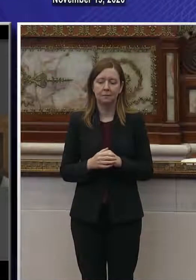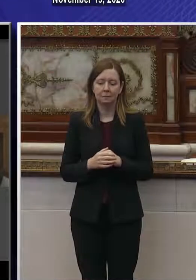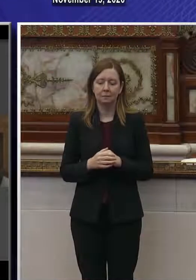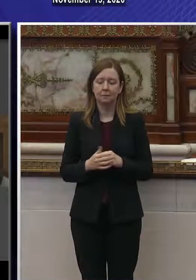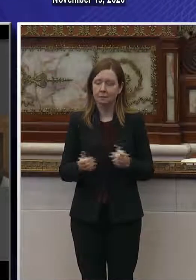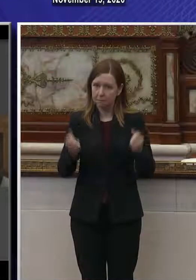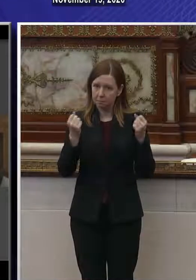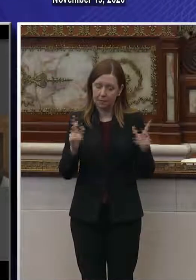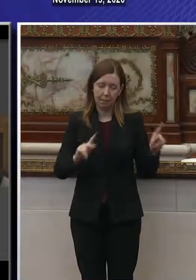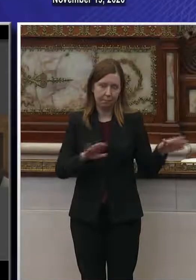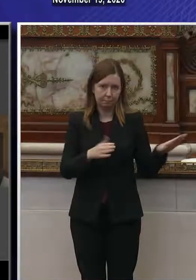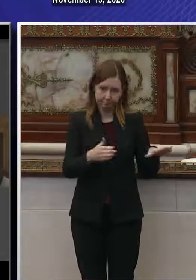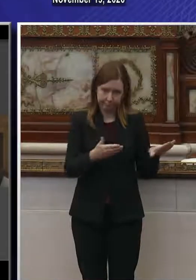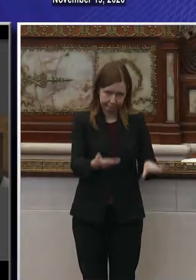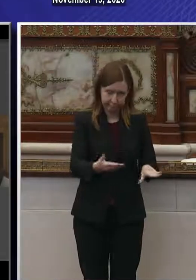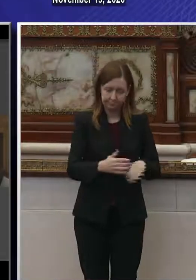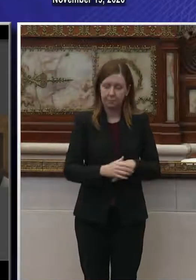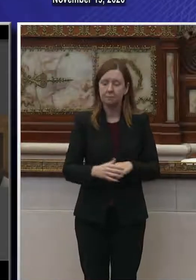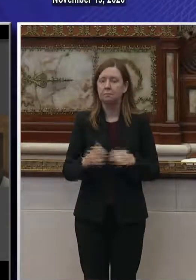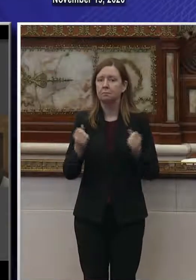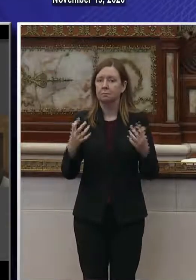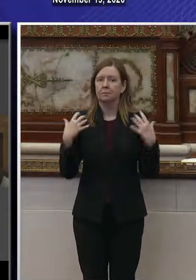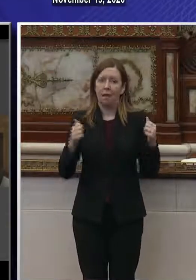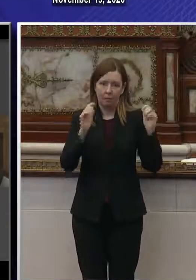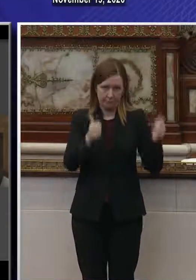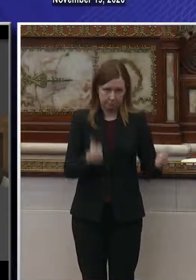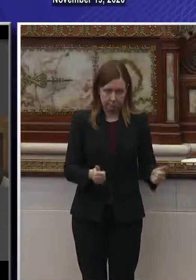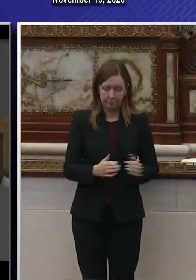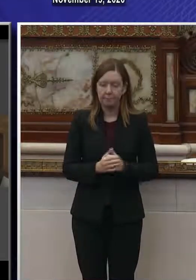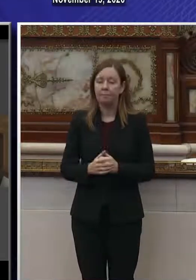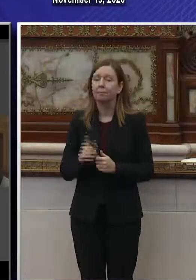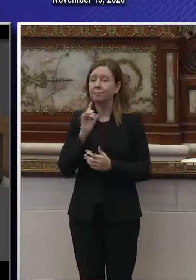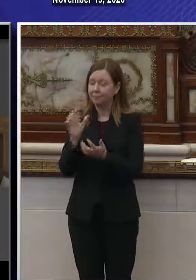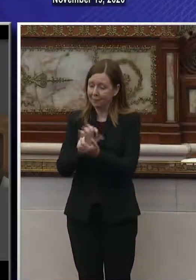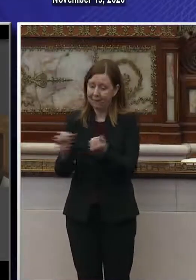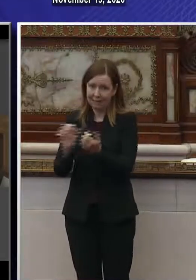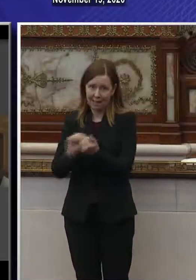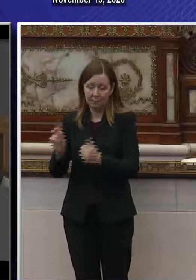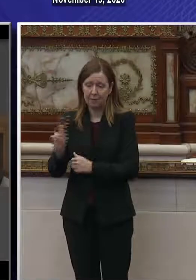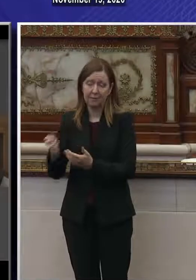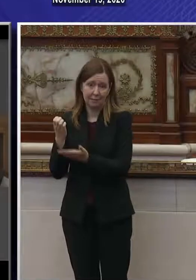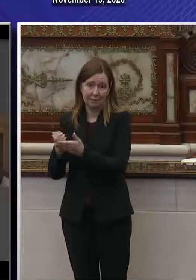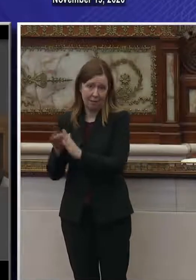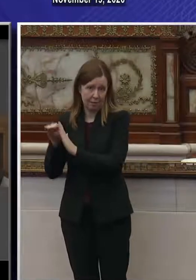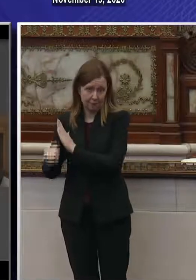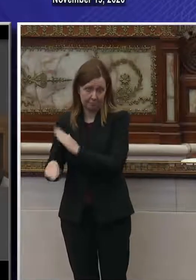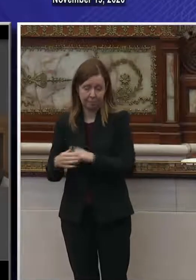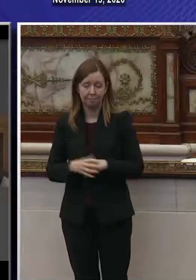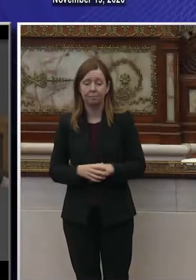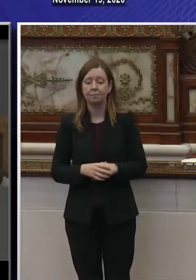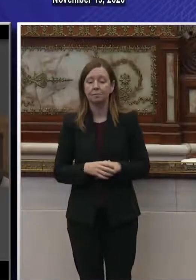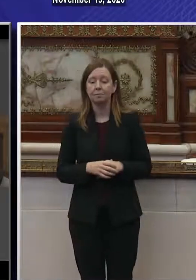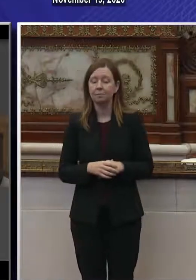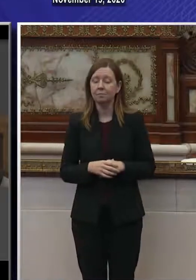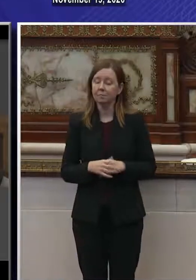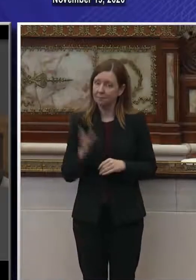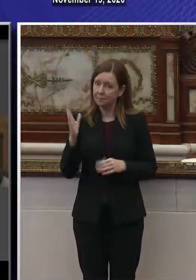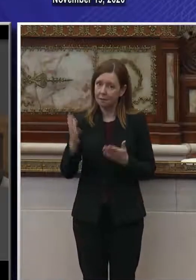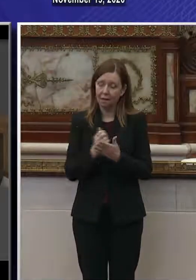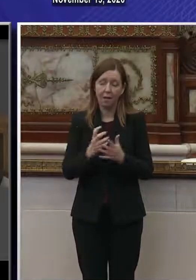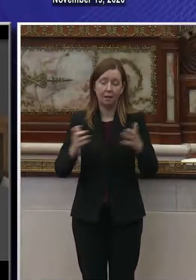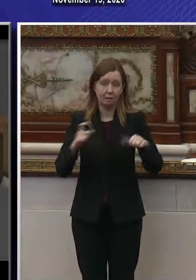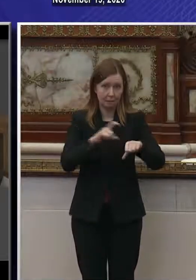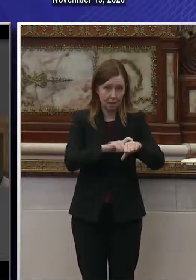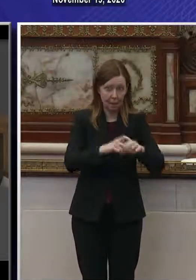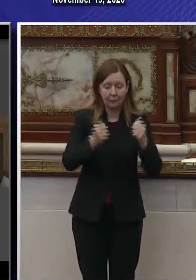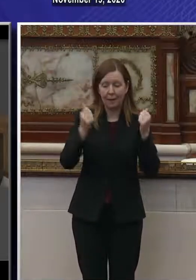loss of life and well-being, it has seriously damaged the Philadelphia economy. It is going to take time,